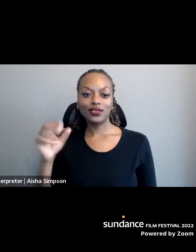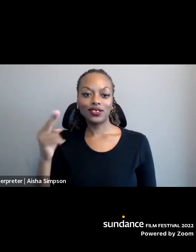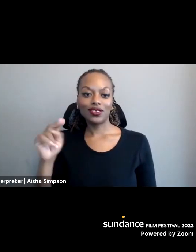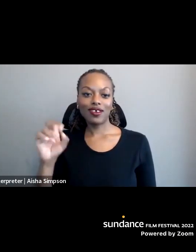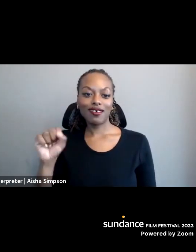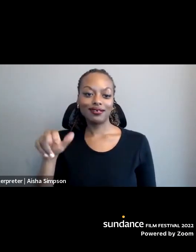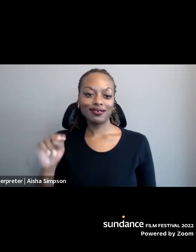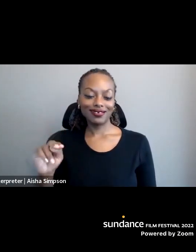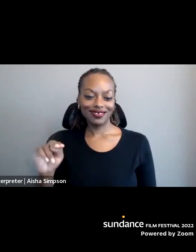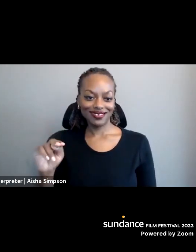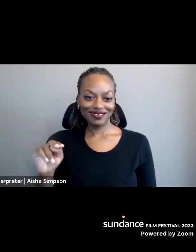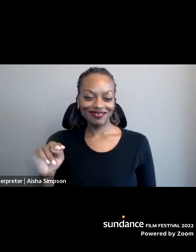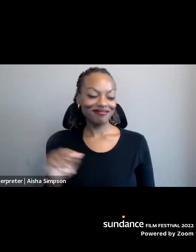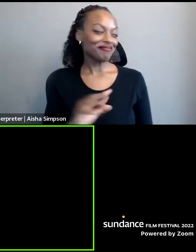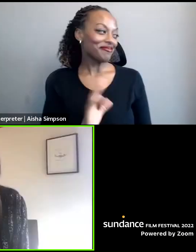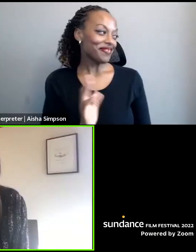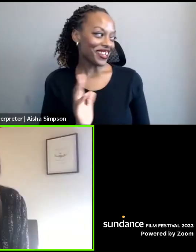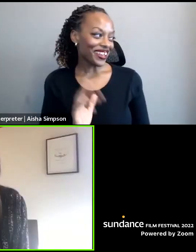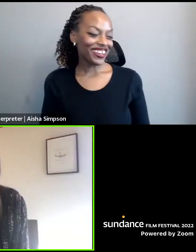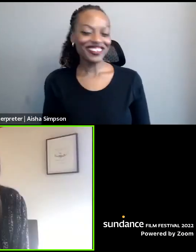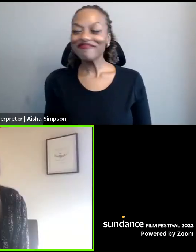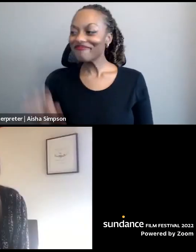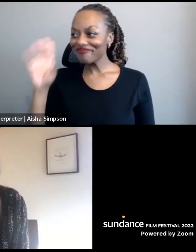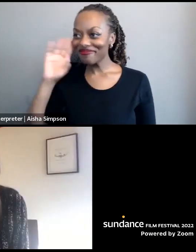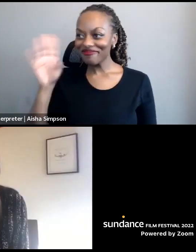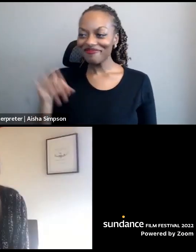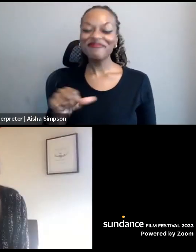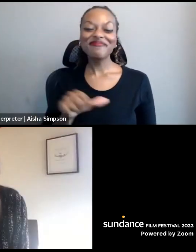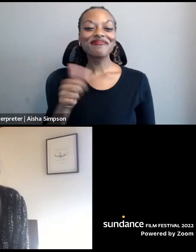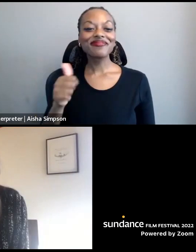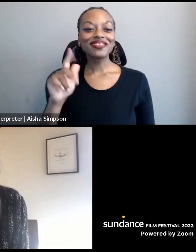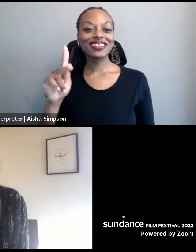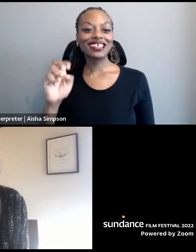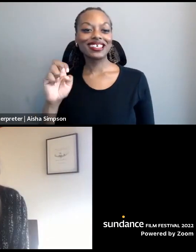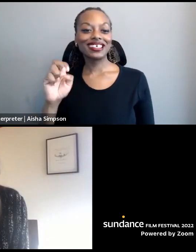Hi. Hey. And Keke Palmer.